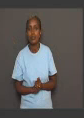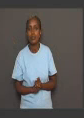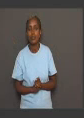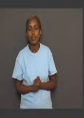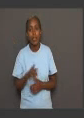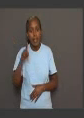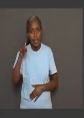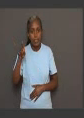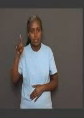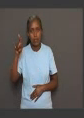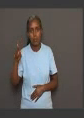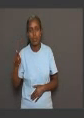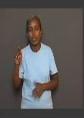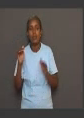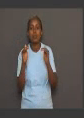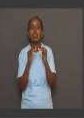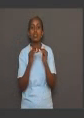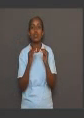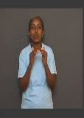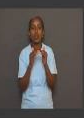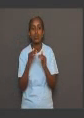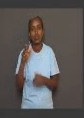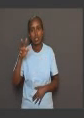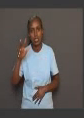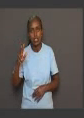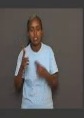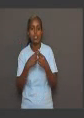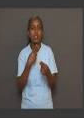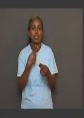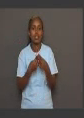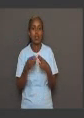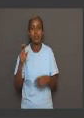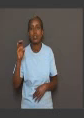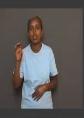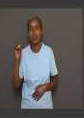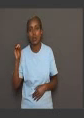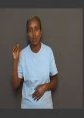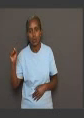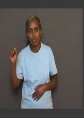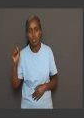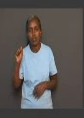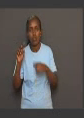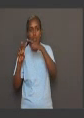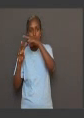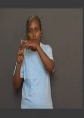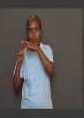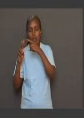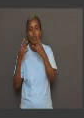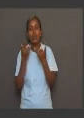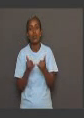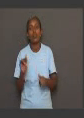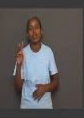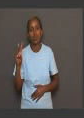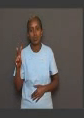X prime is equal to 3 times the cosine of pi over